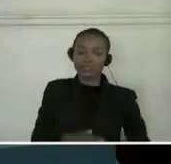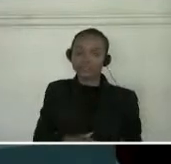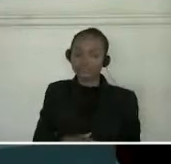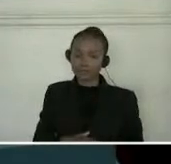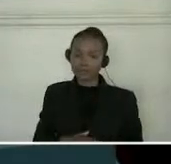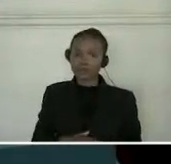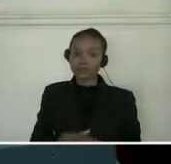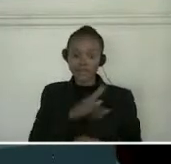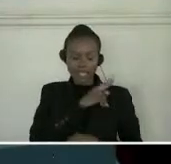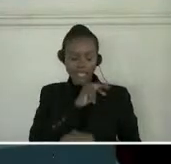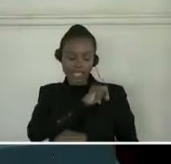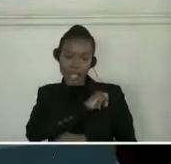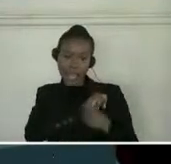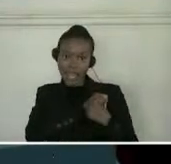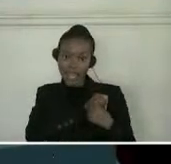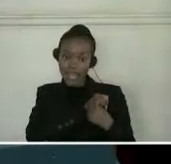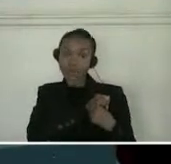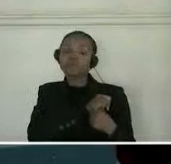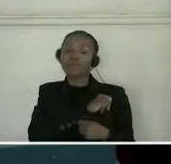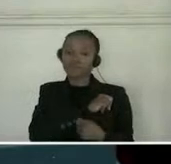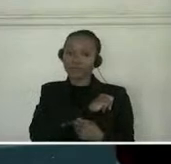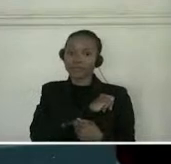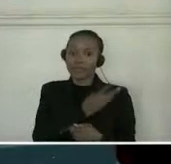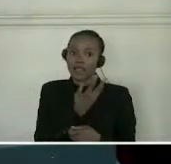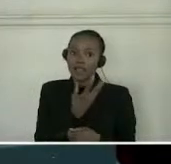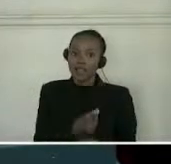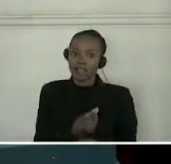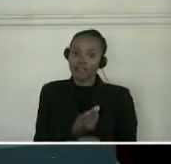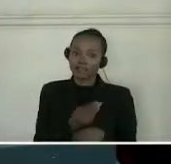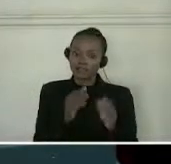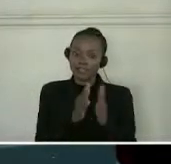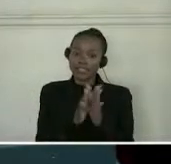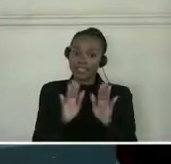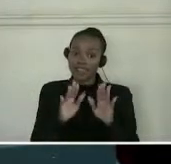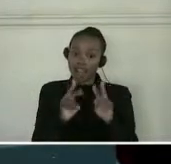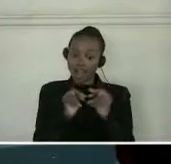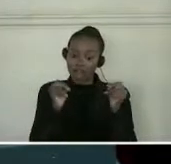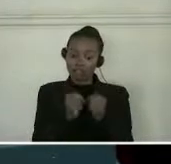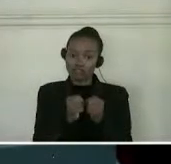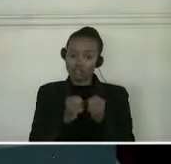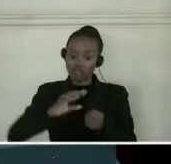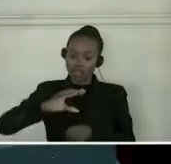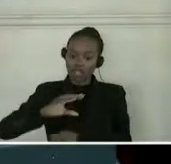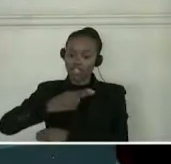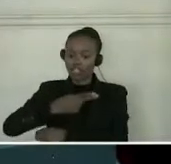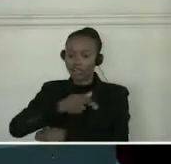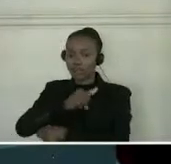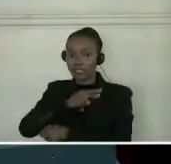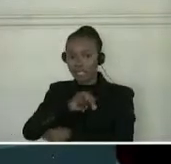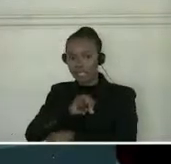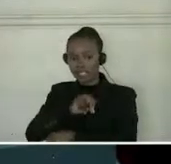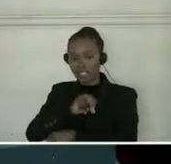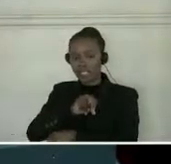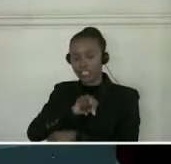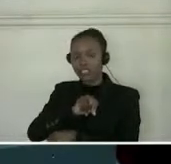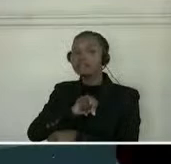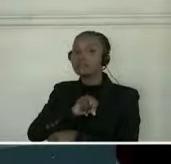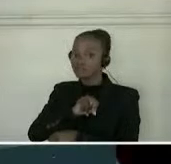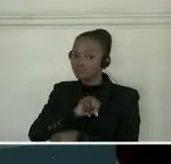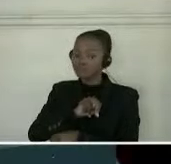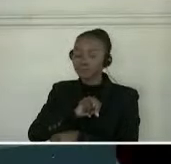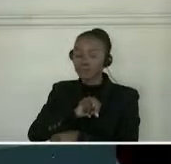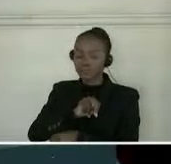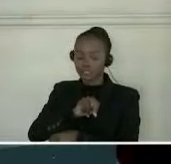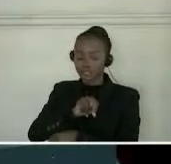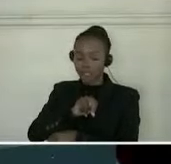became ten time national championships for the national indigenous game festival hosted in depend